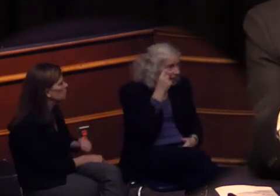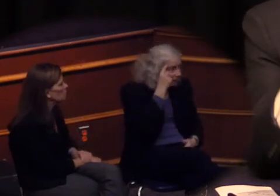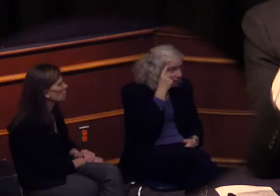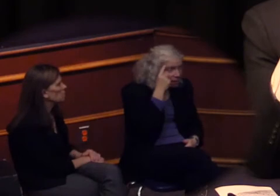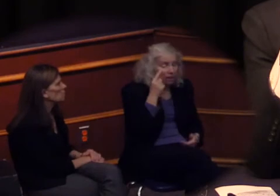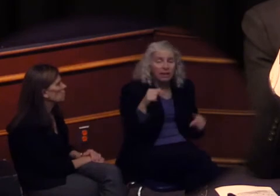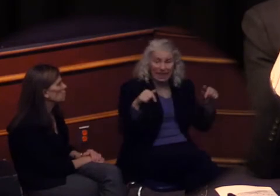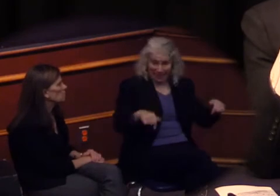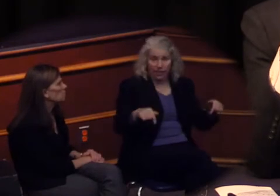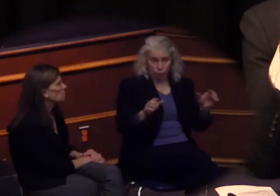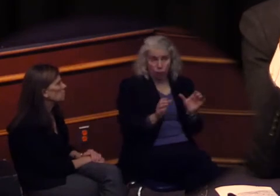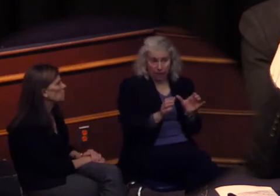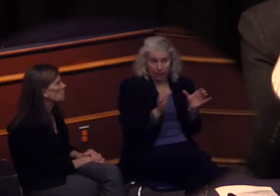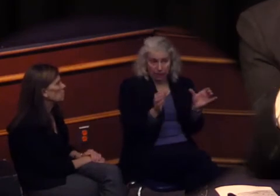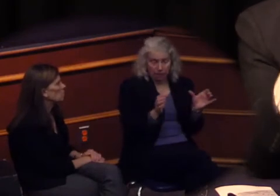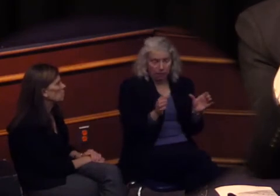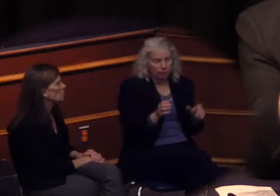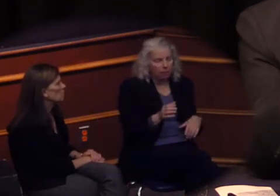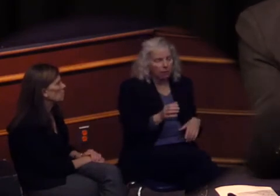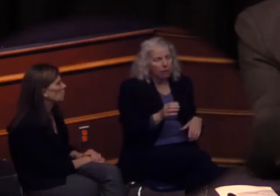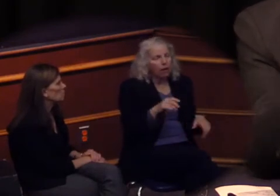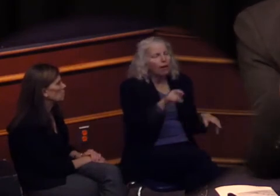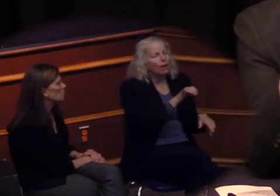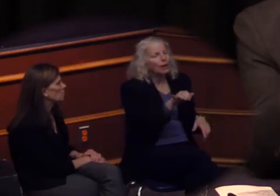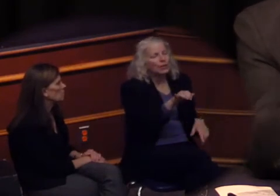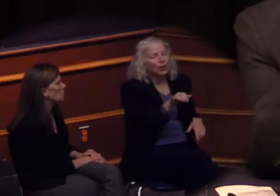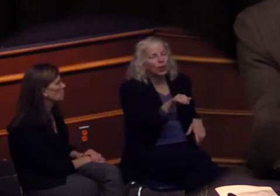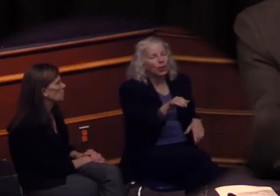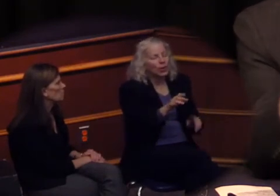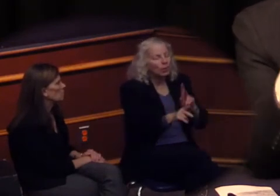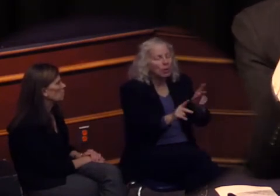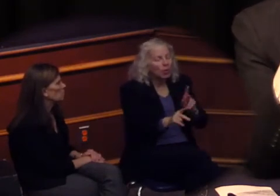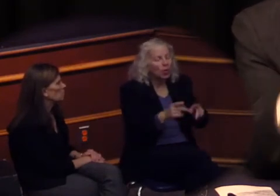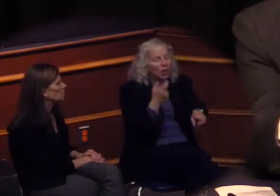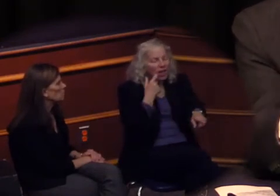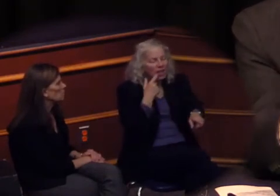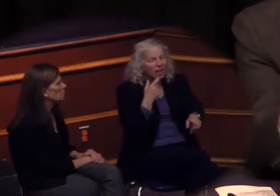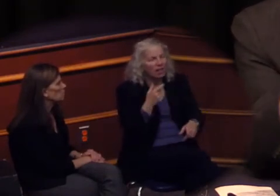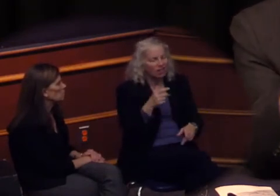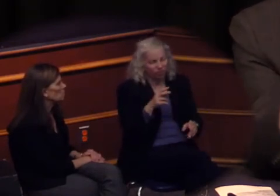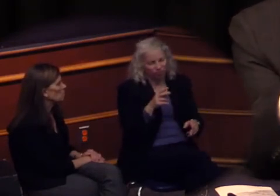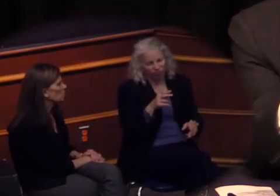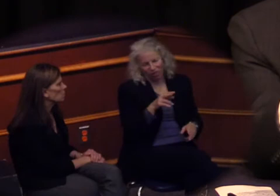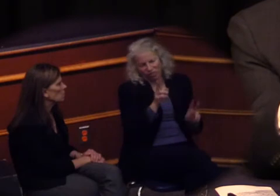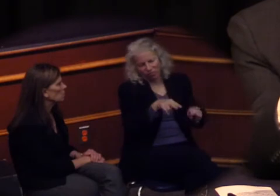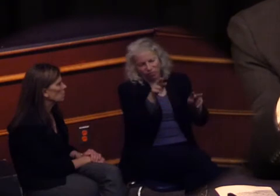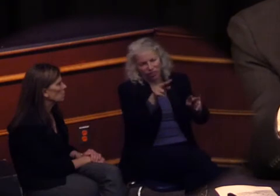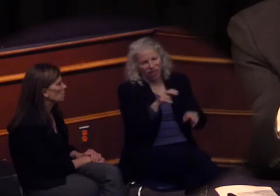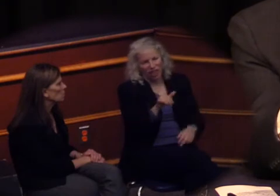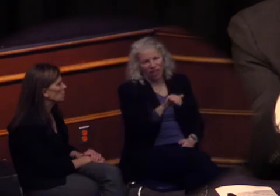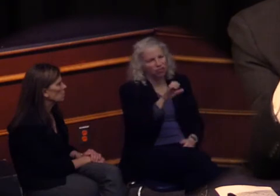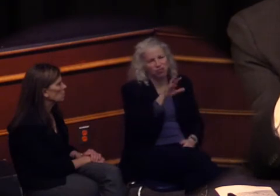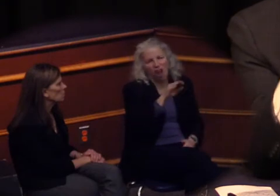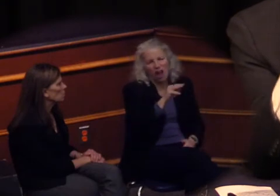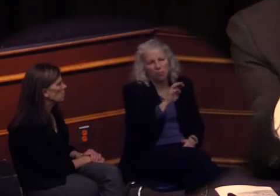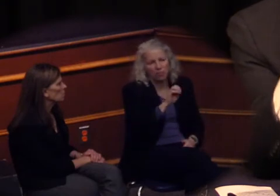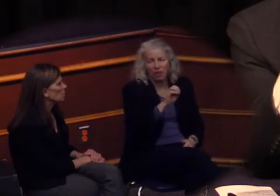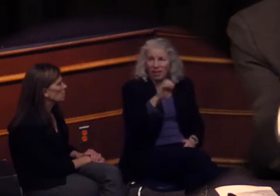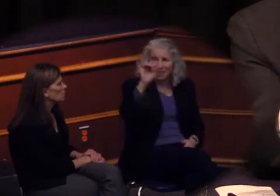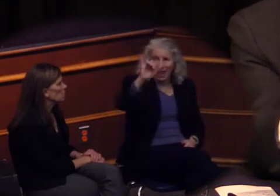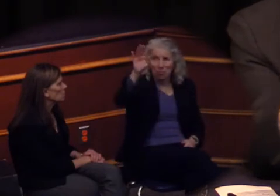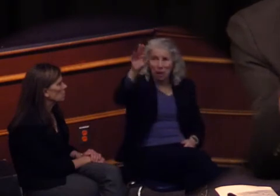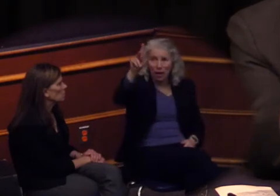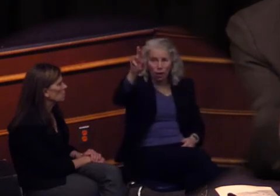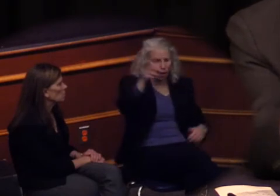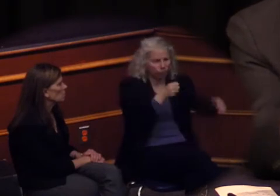crisis. I also think we've got to stop treating people who are addicted like criminals and doing what Charlie Baker is doing and literally locking